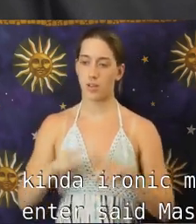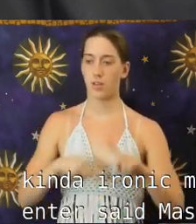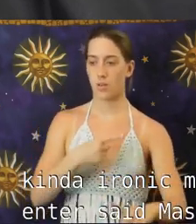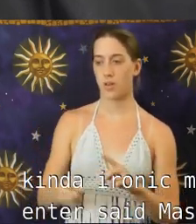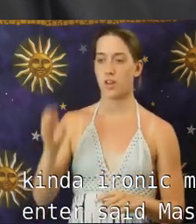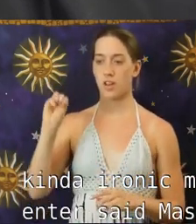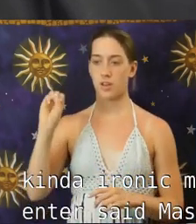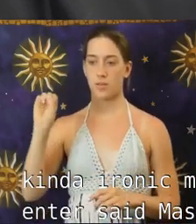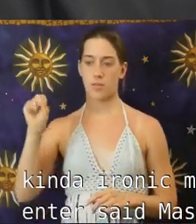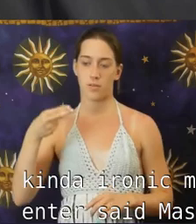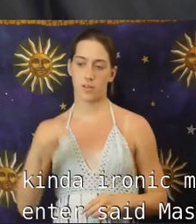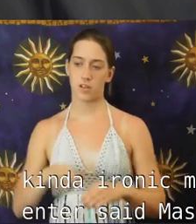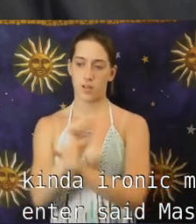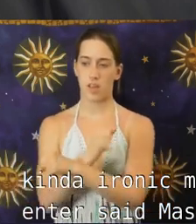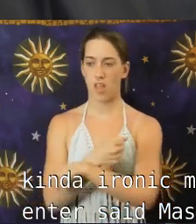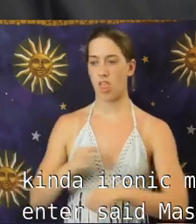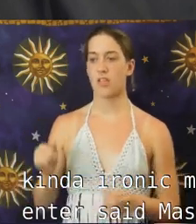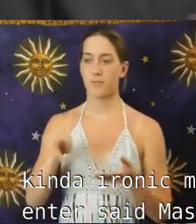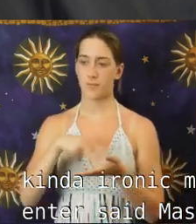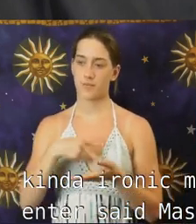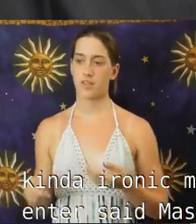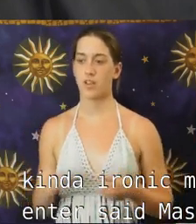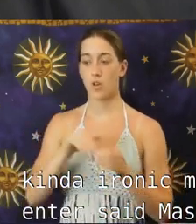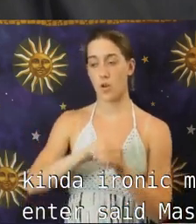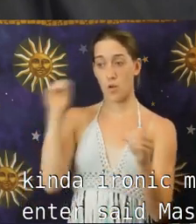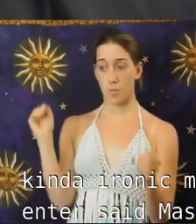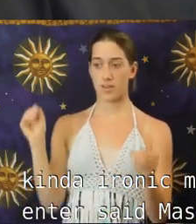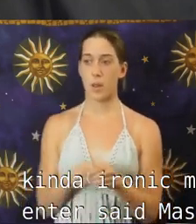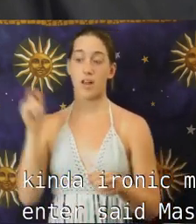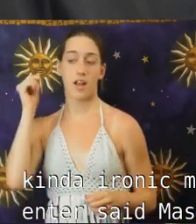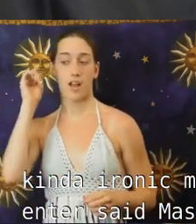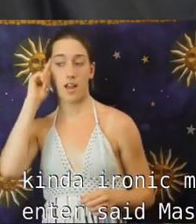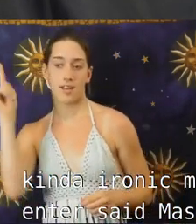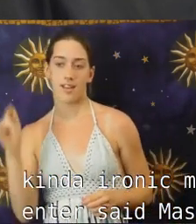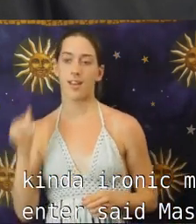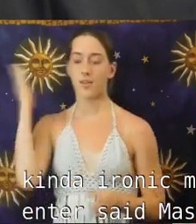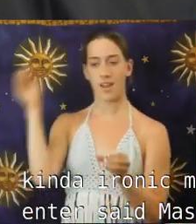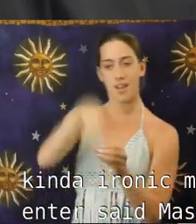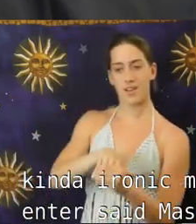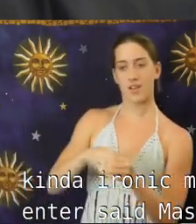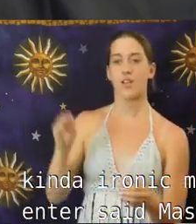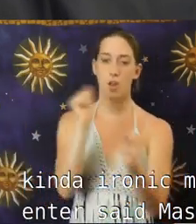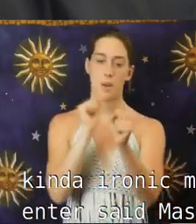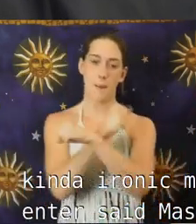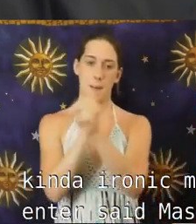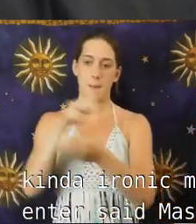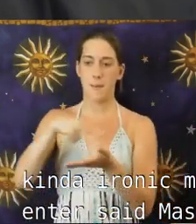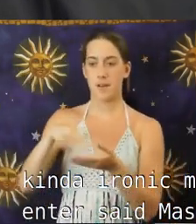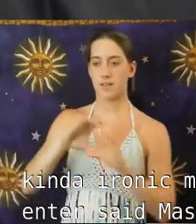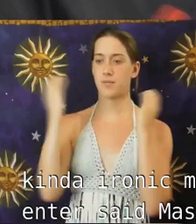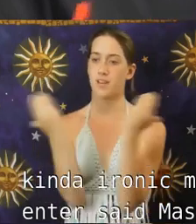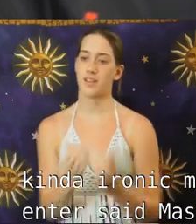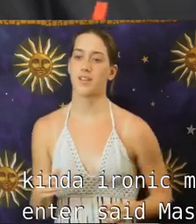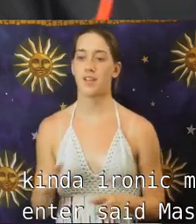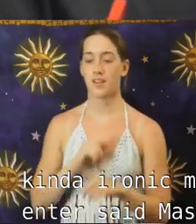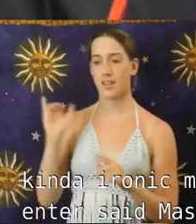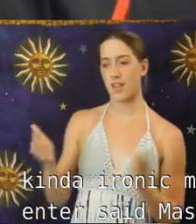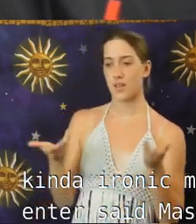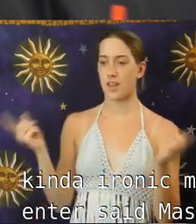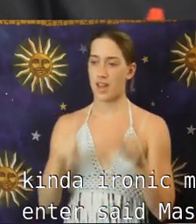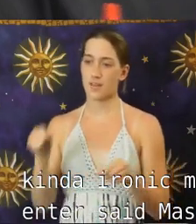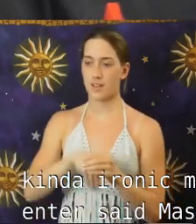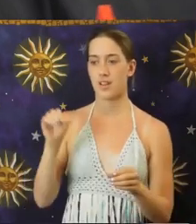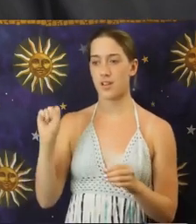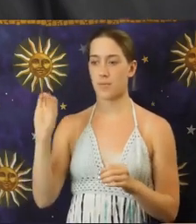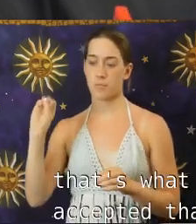kind of ironic moment when a mosh pit opens up. I decide to enter said mosh pit and get punched in the